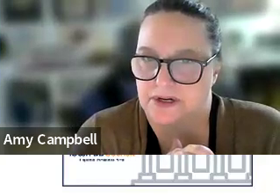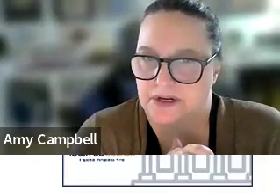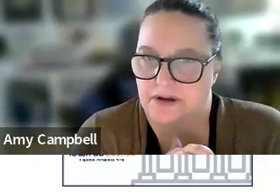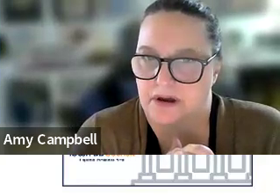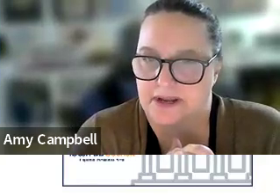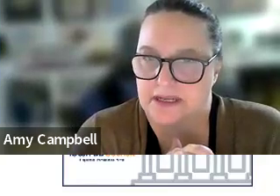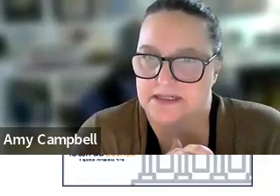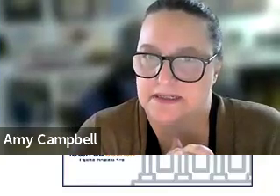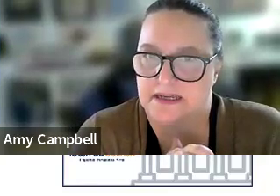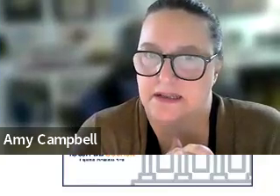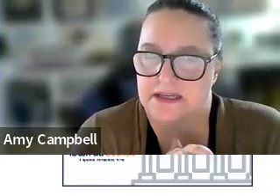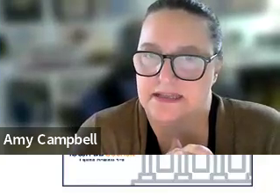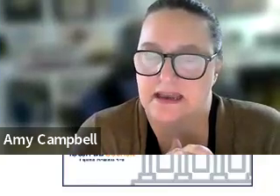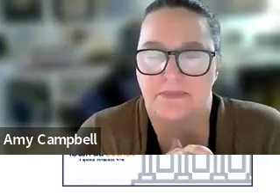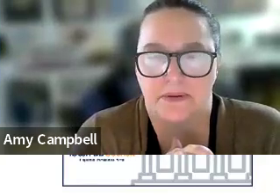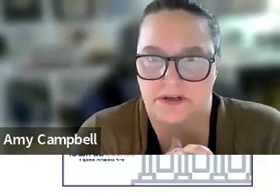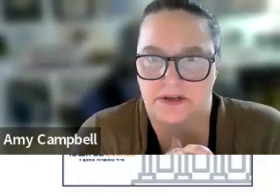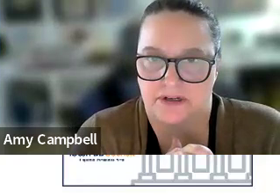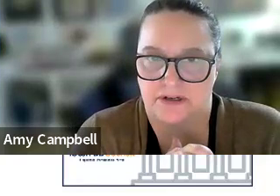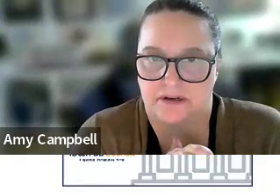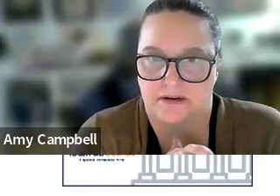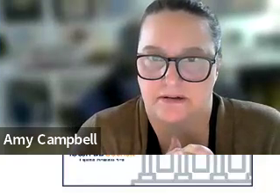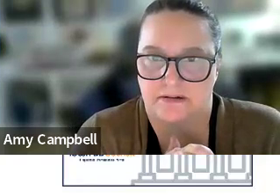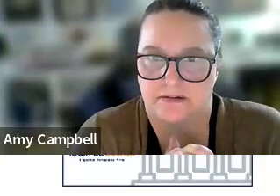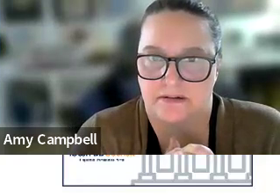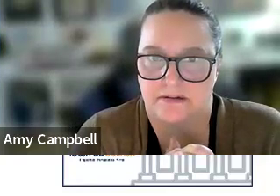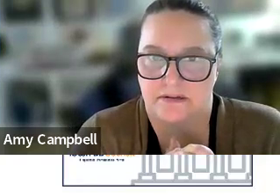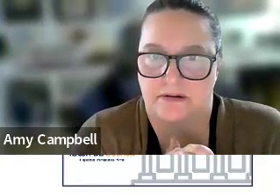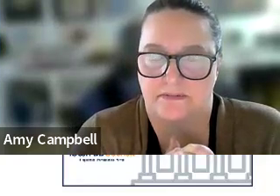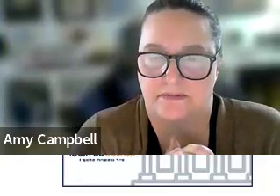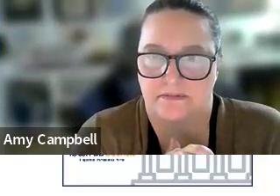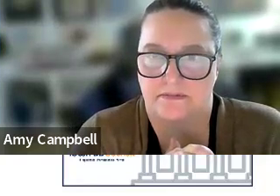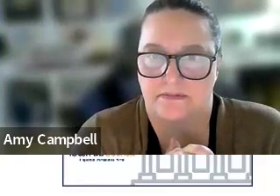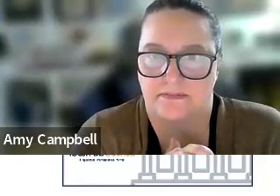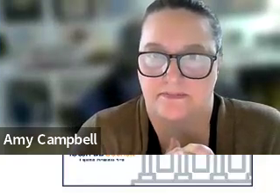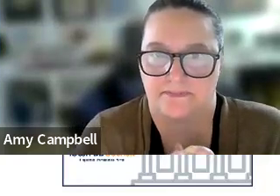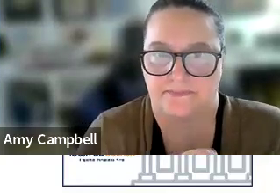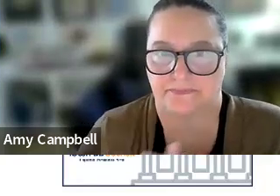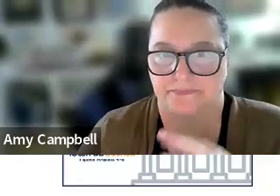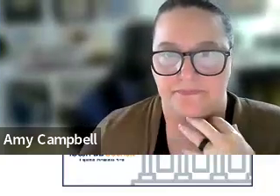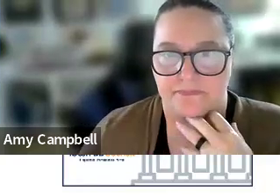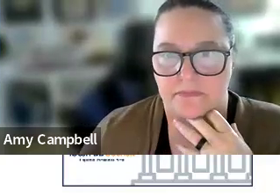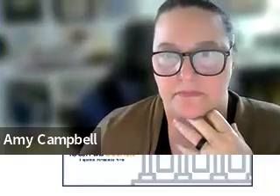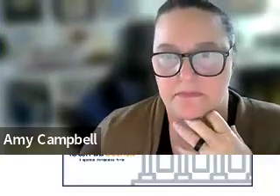register on it unless they get permission. So